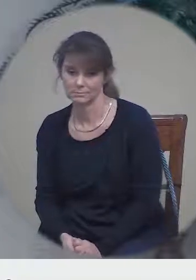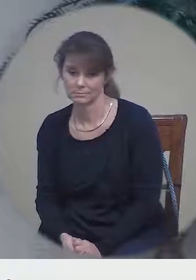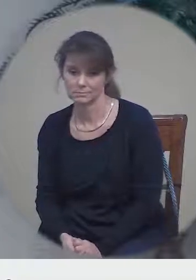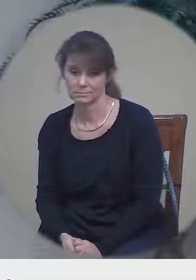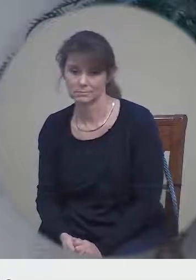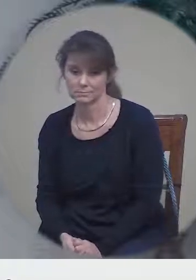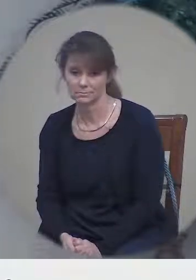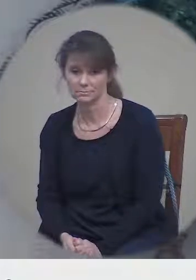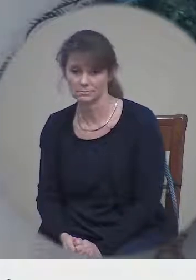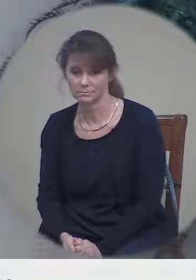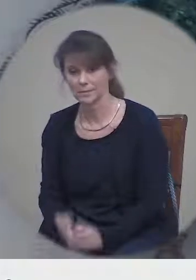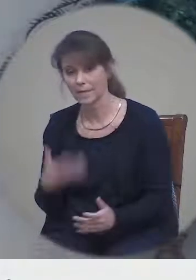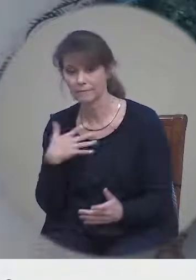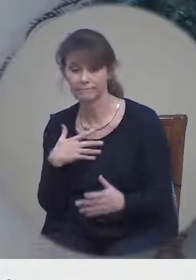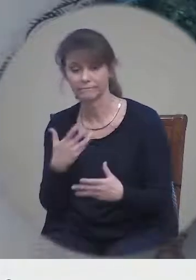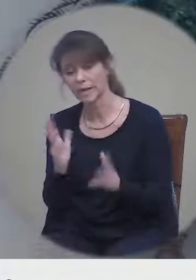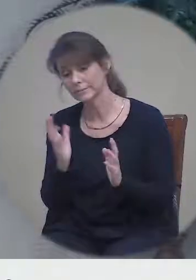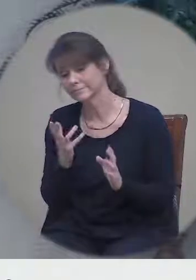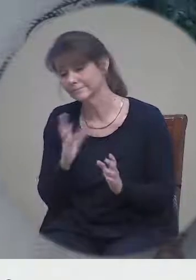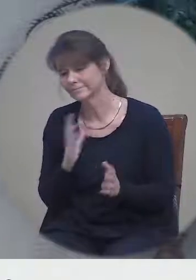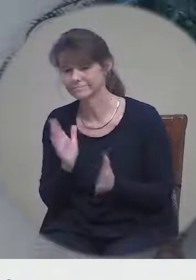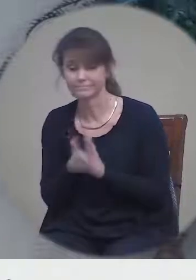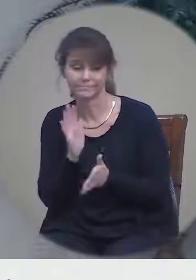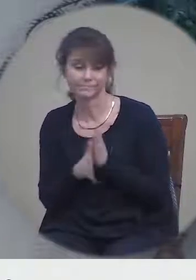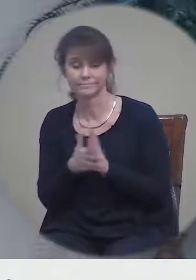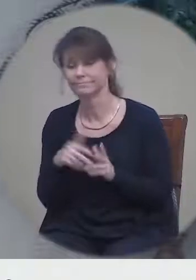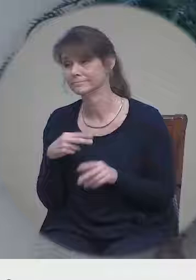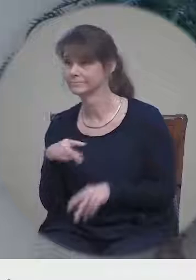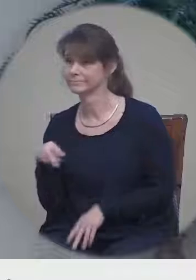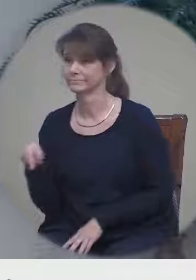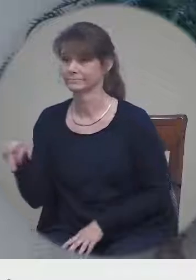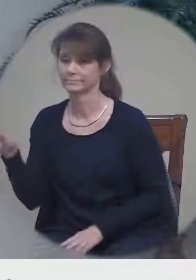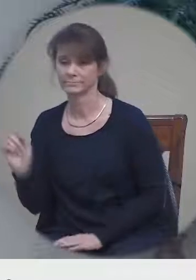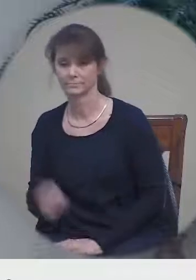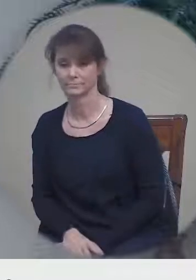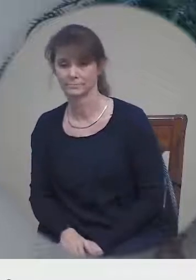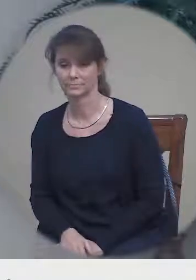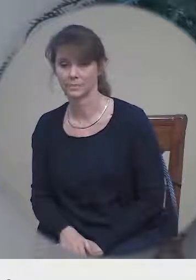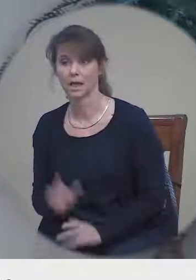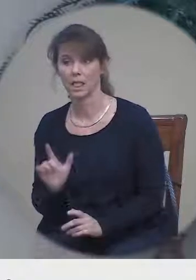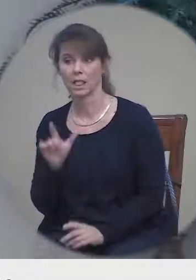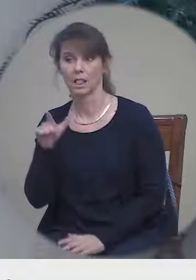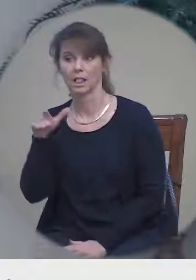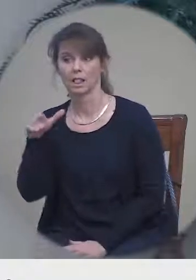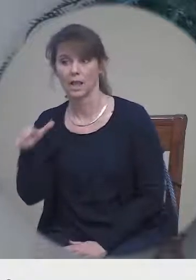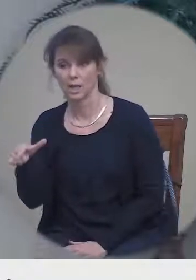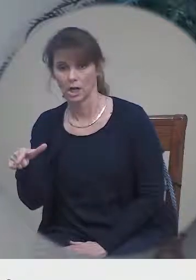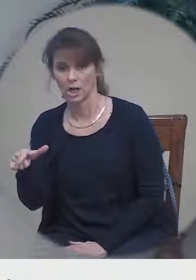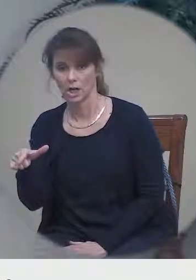and bread. And then he went on his way. Except later, he what?